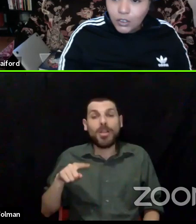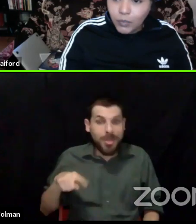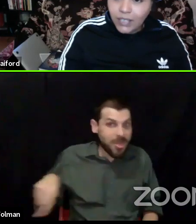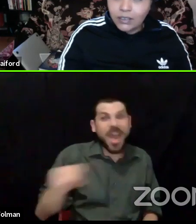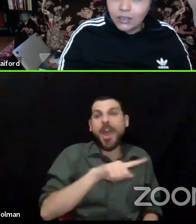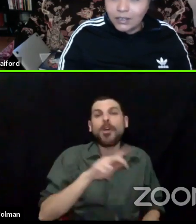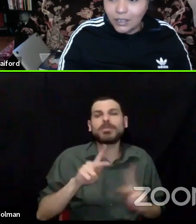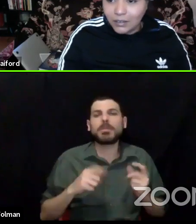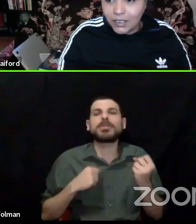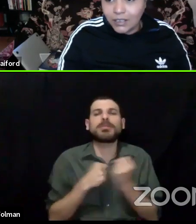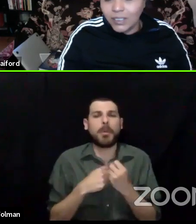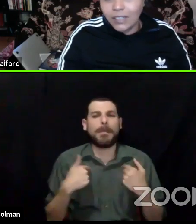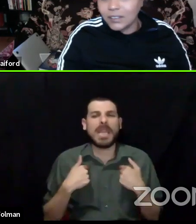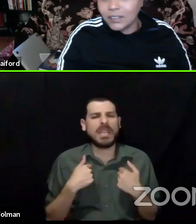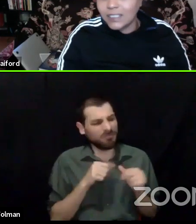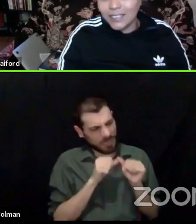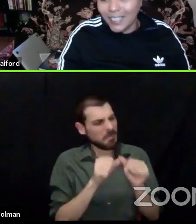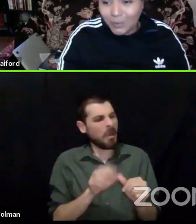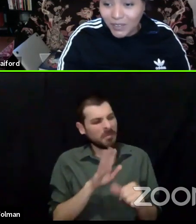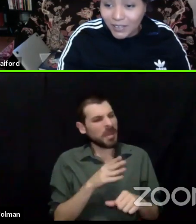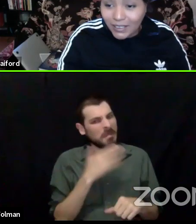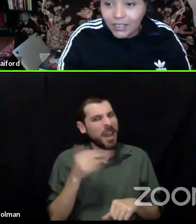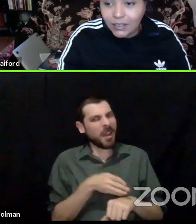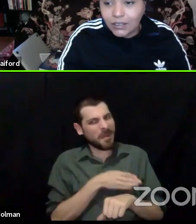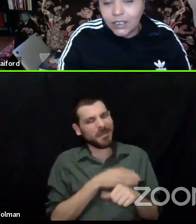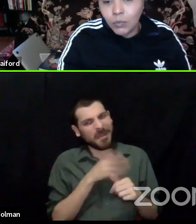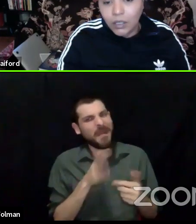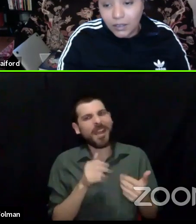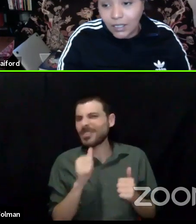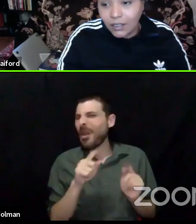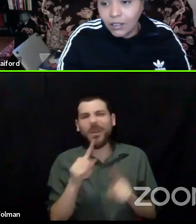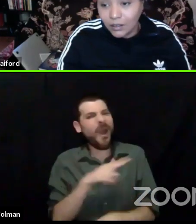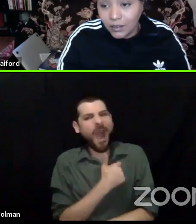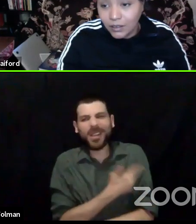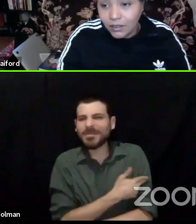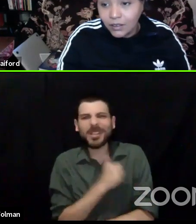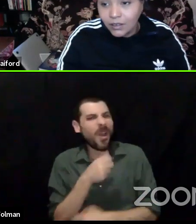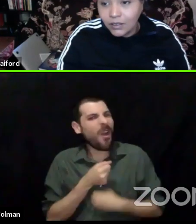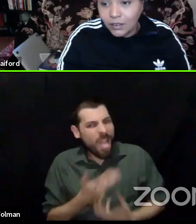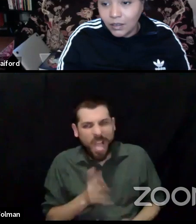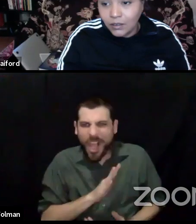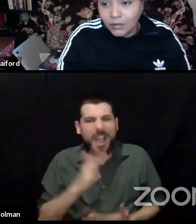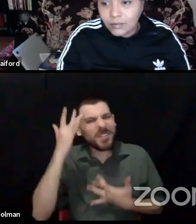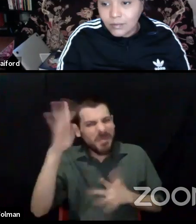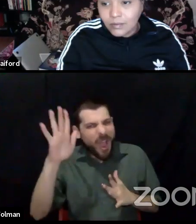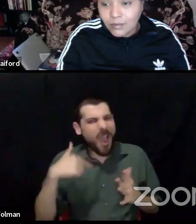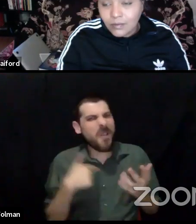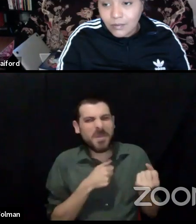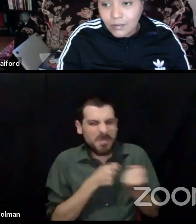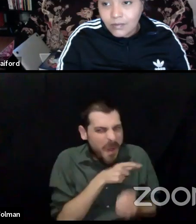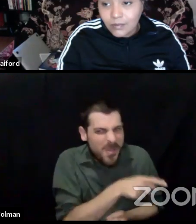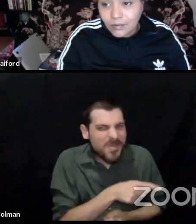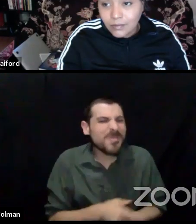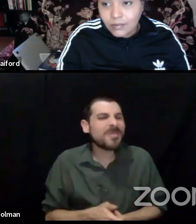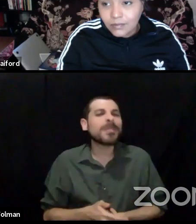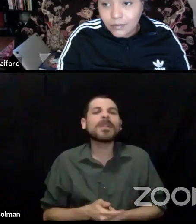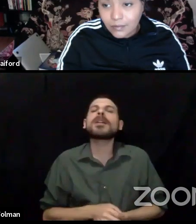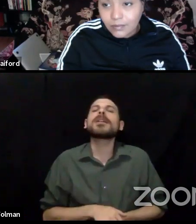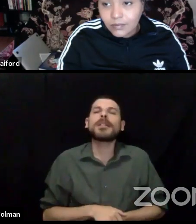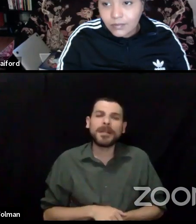can do better. You know, should we not going to get you in the hospital again? Let's do this smarter, not harder. You know? And there's a whole